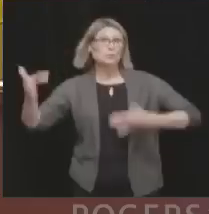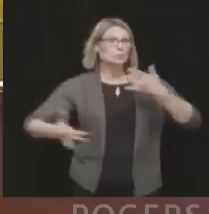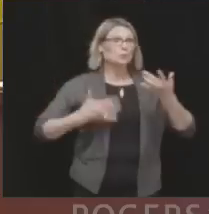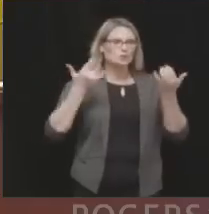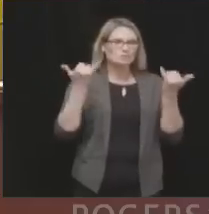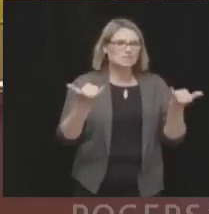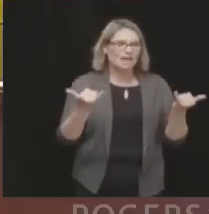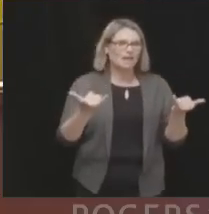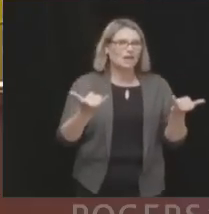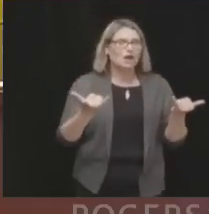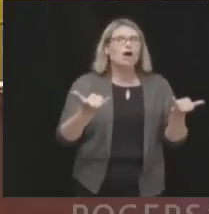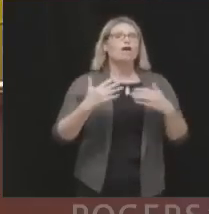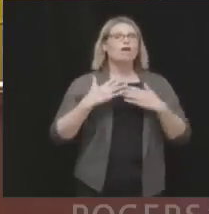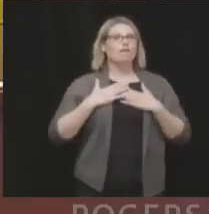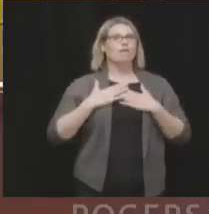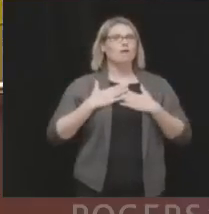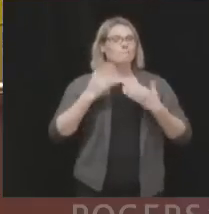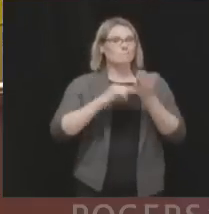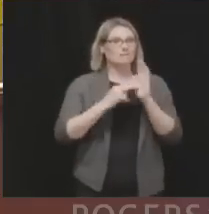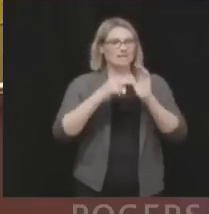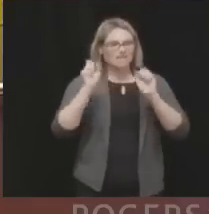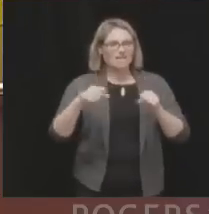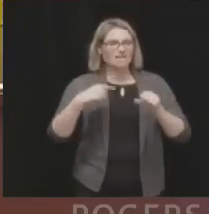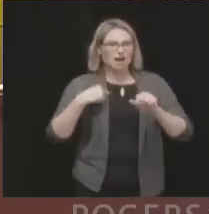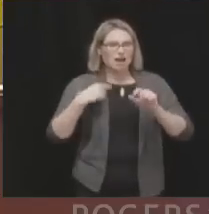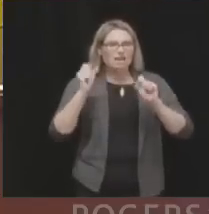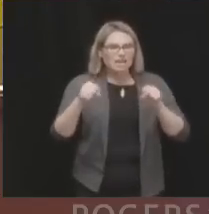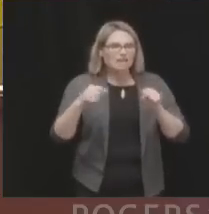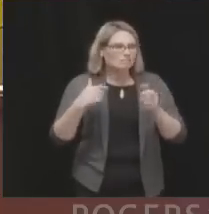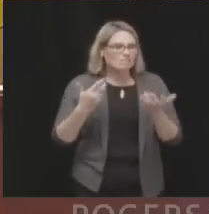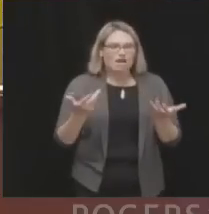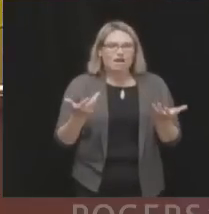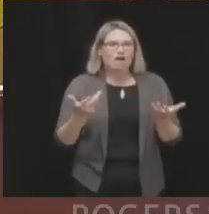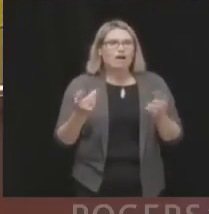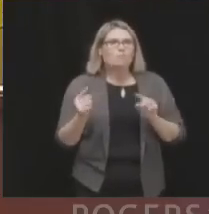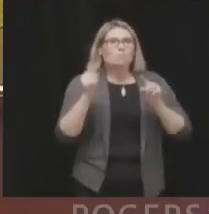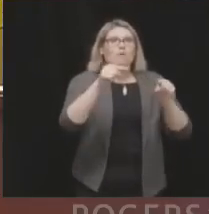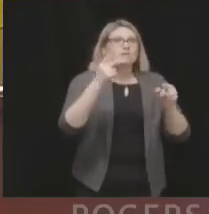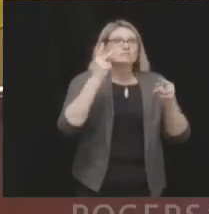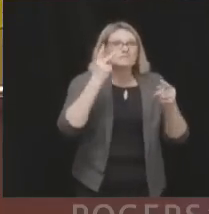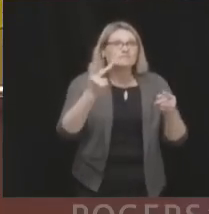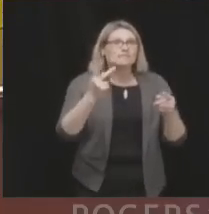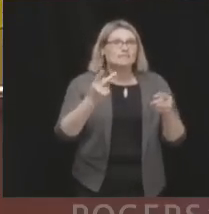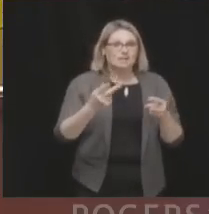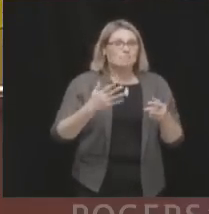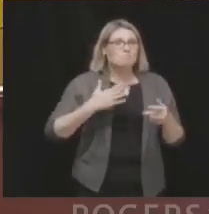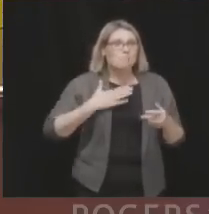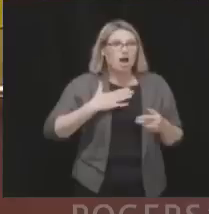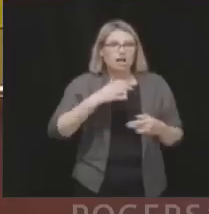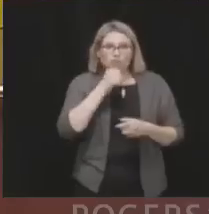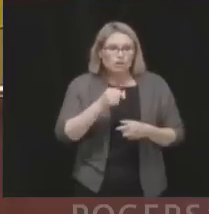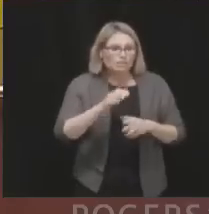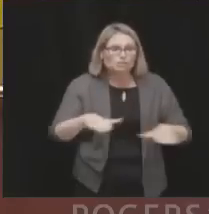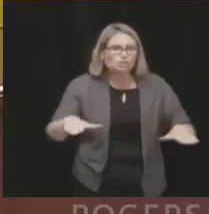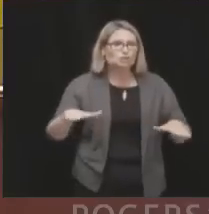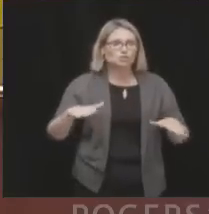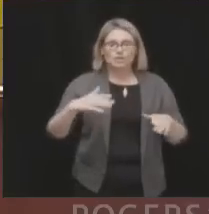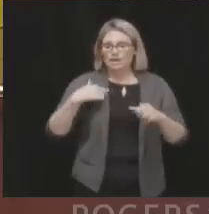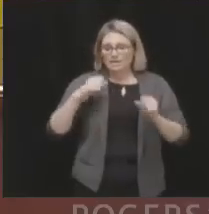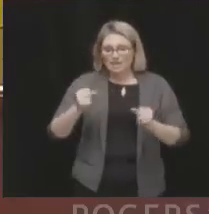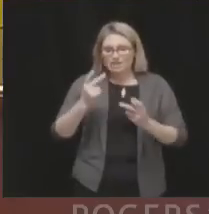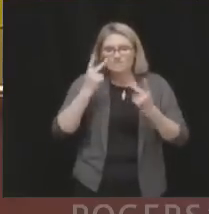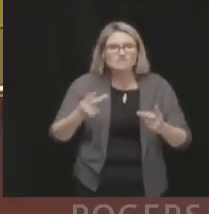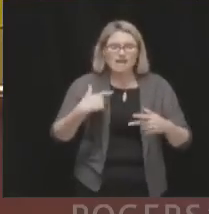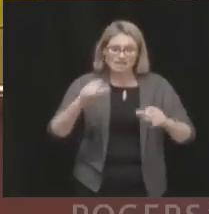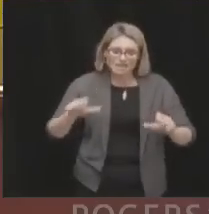what I want to know is how likely is it that at some point over the next, you know, several months that we're going to